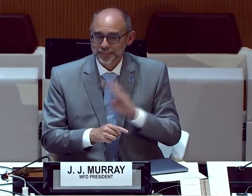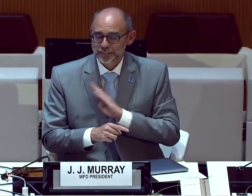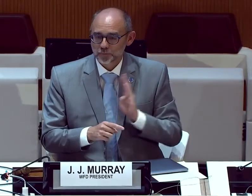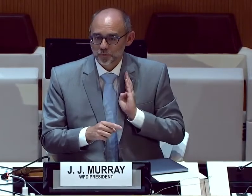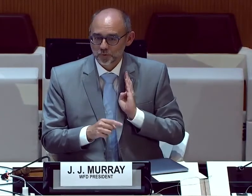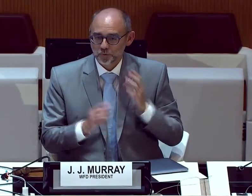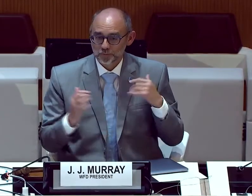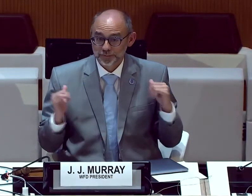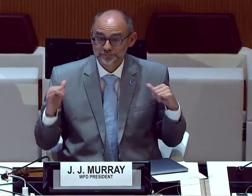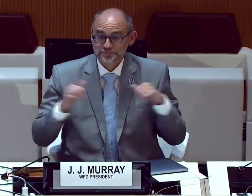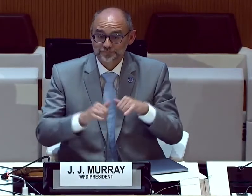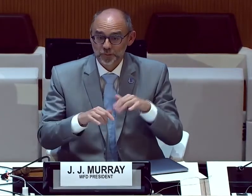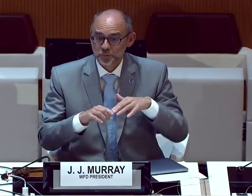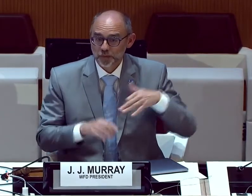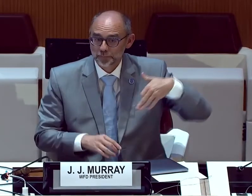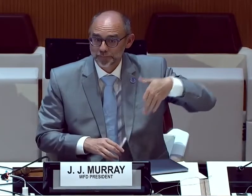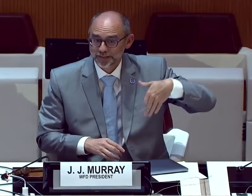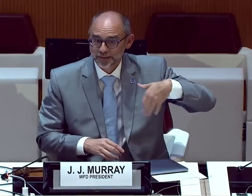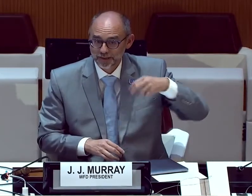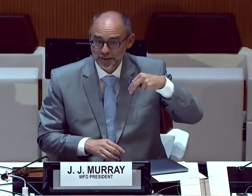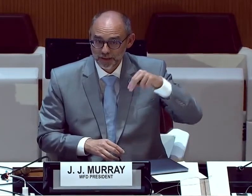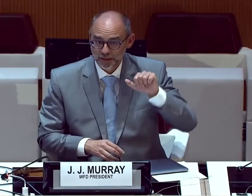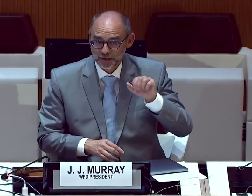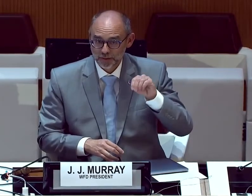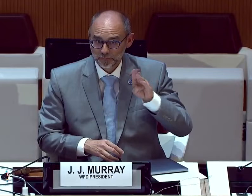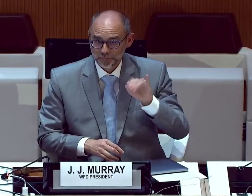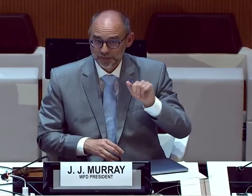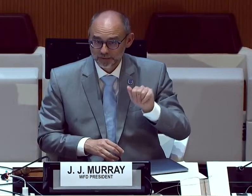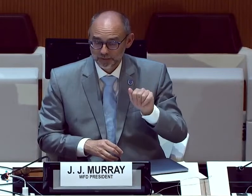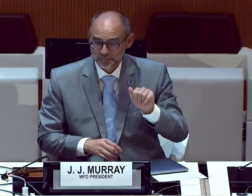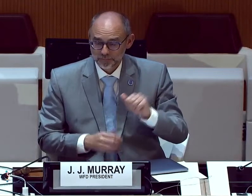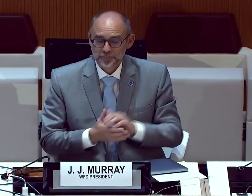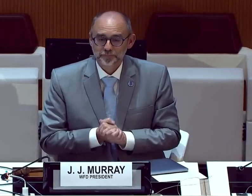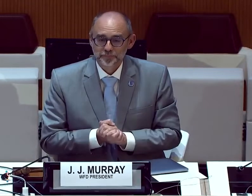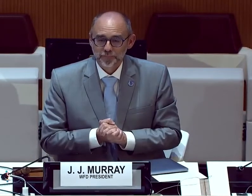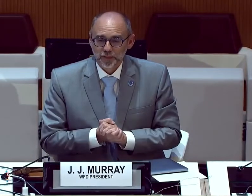Last week, the World Federation of the Deaf Board met in Namibia.